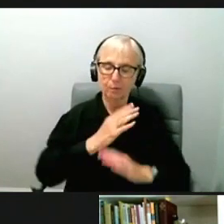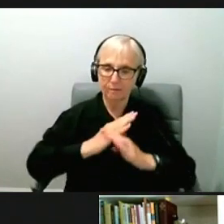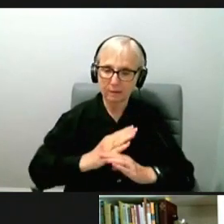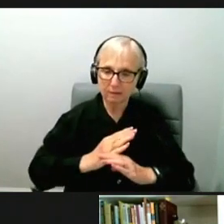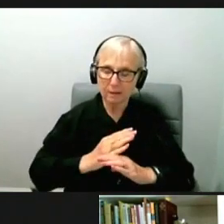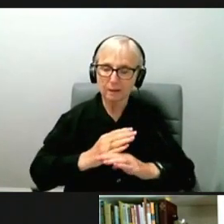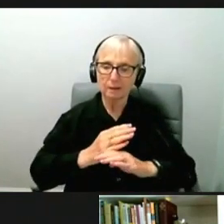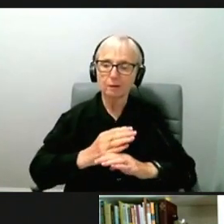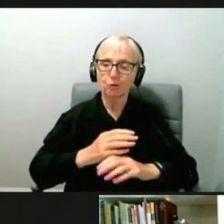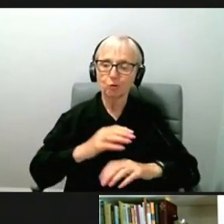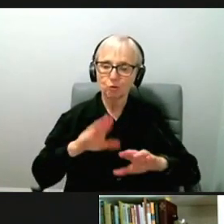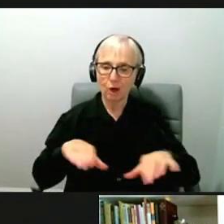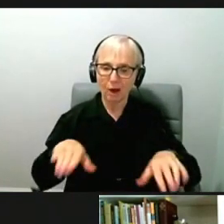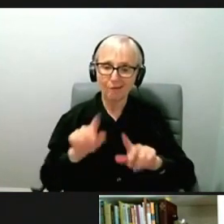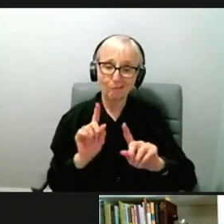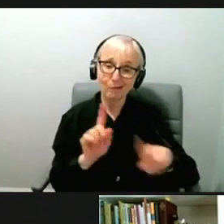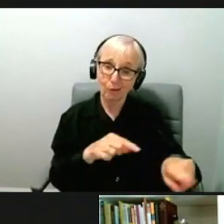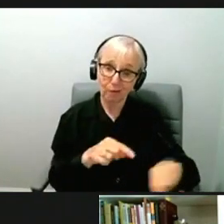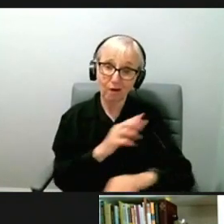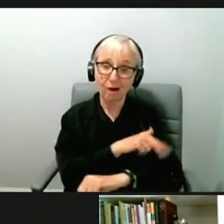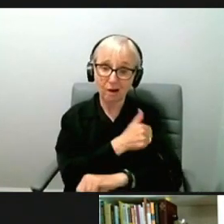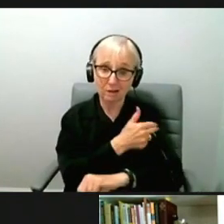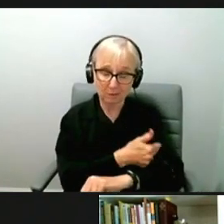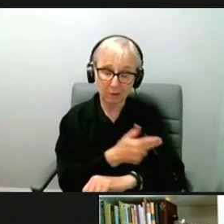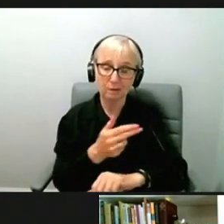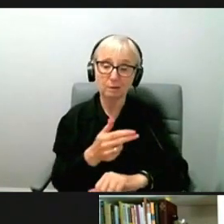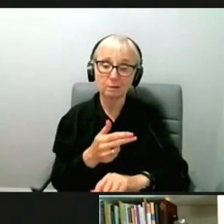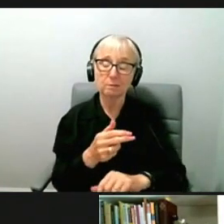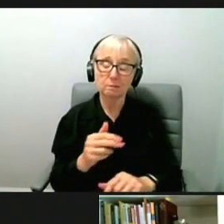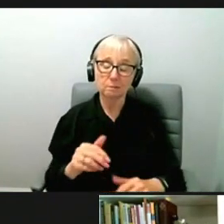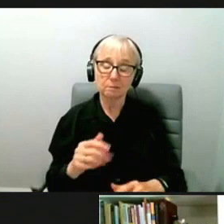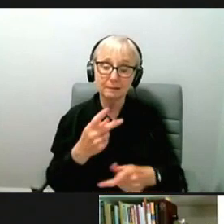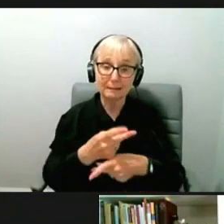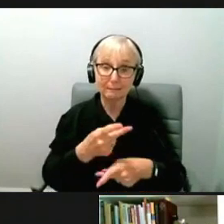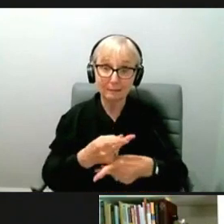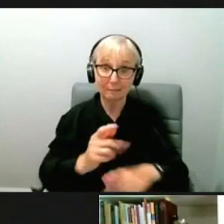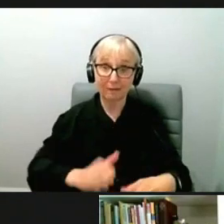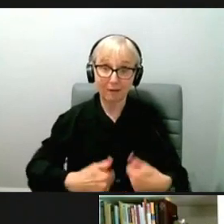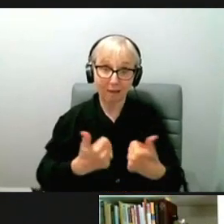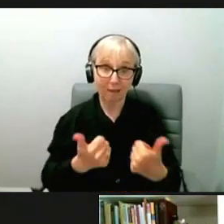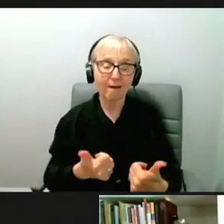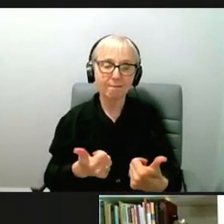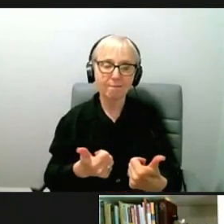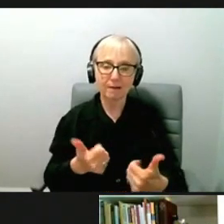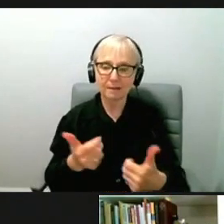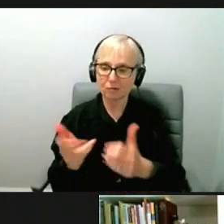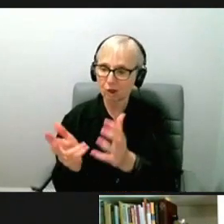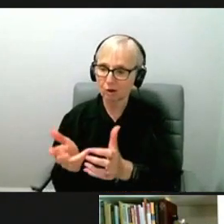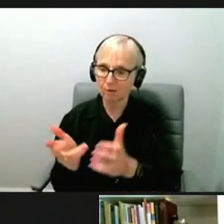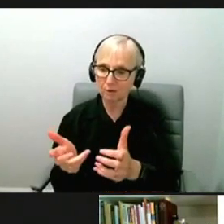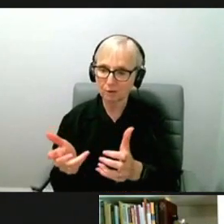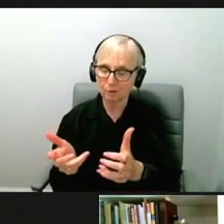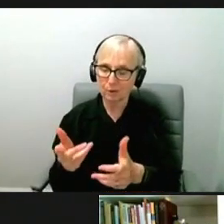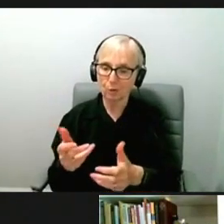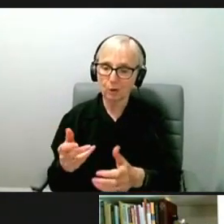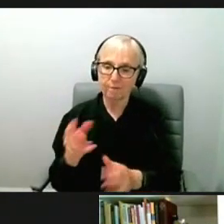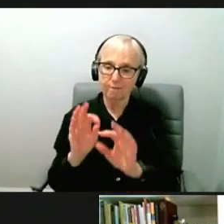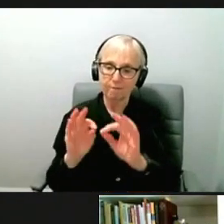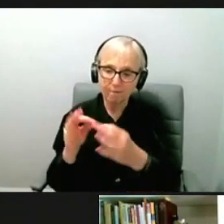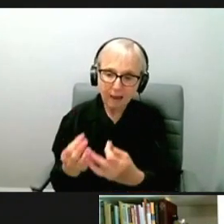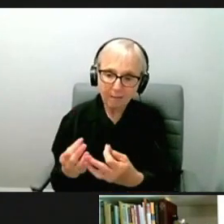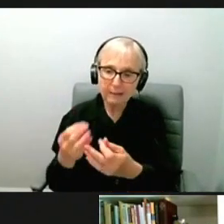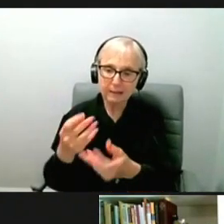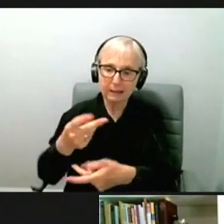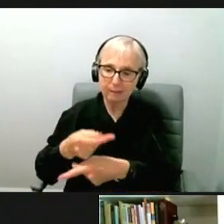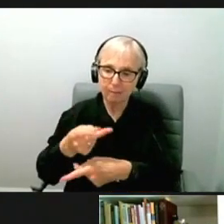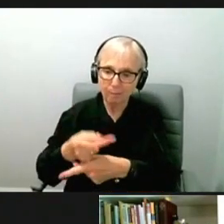your kid alive. And ultimately, I think it can be a conversation between families and providers around what is